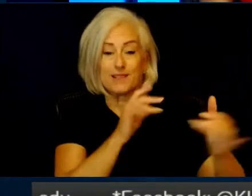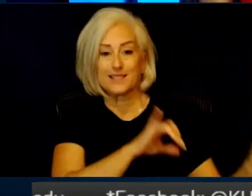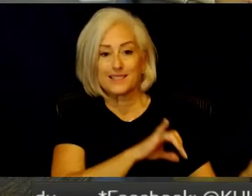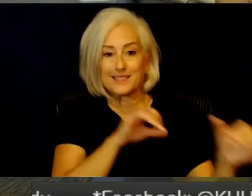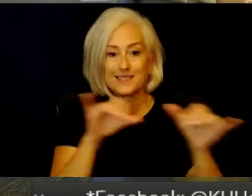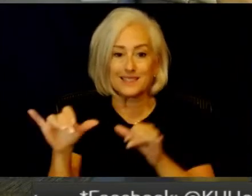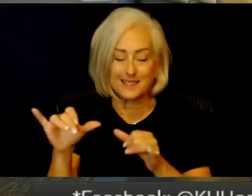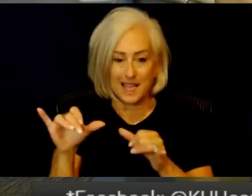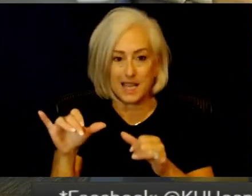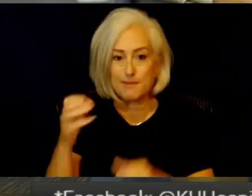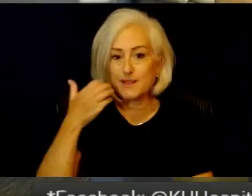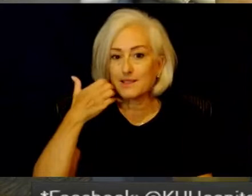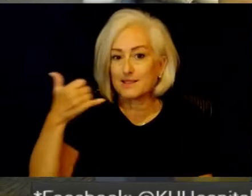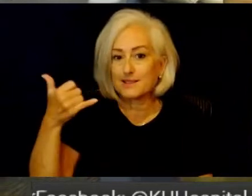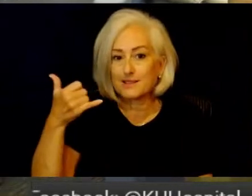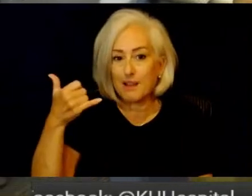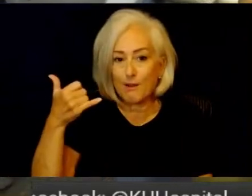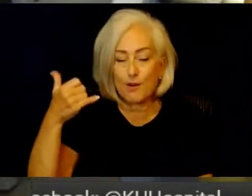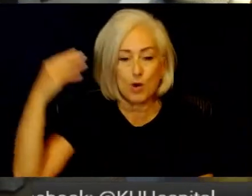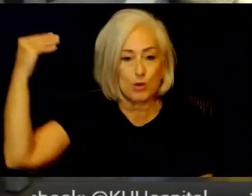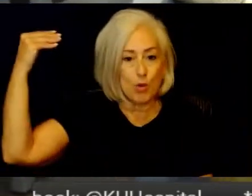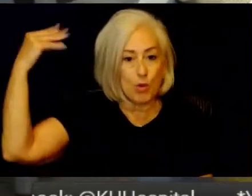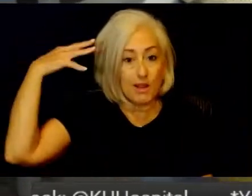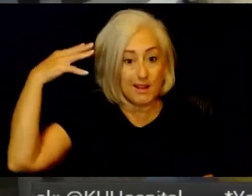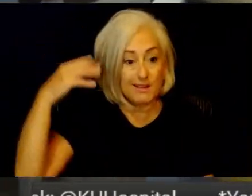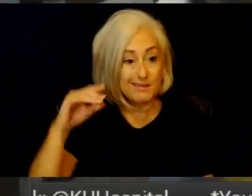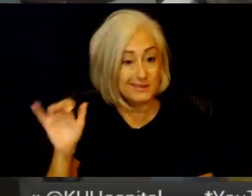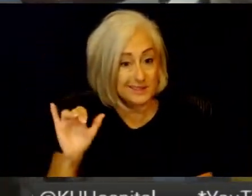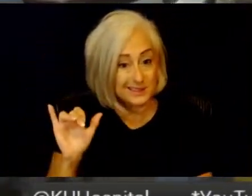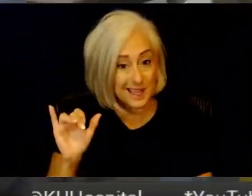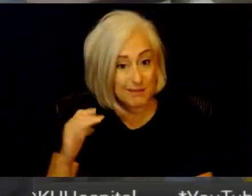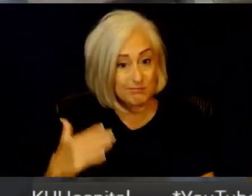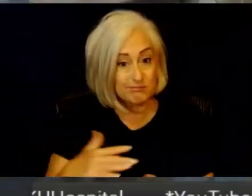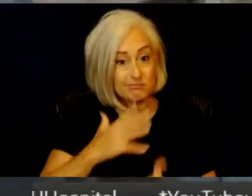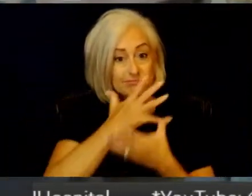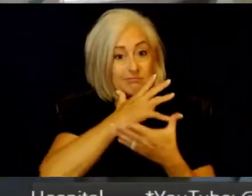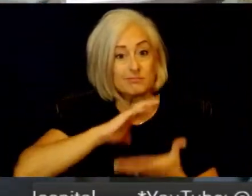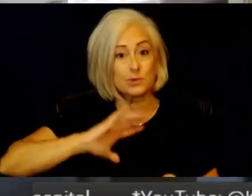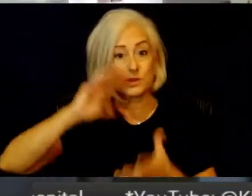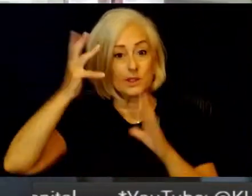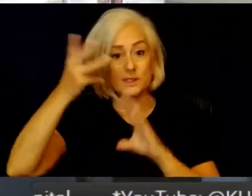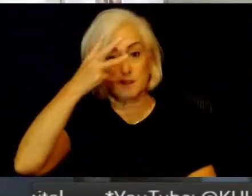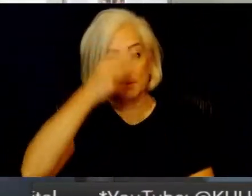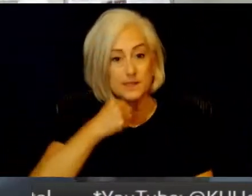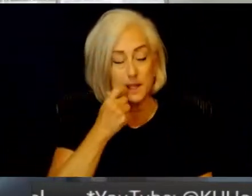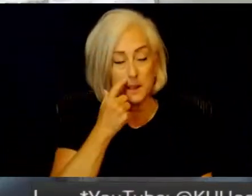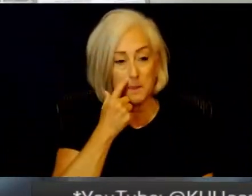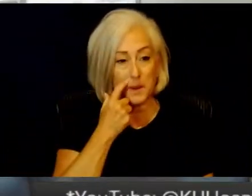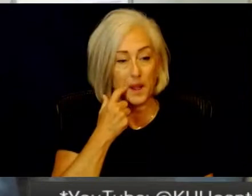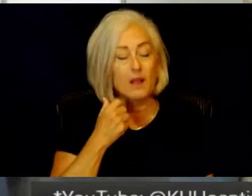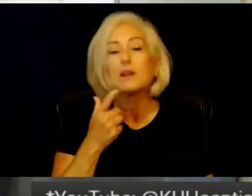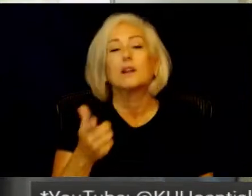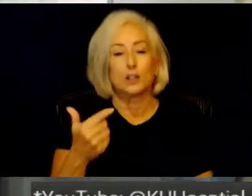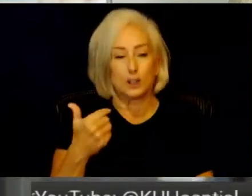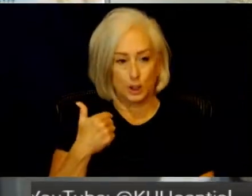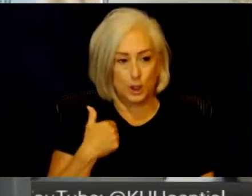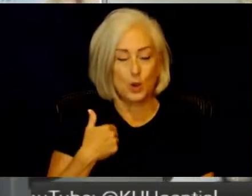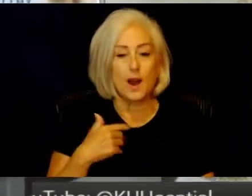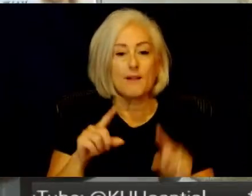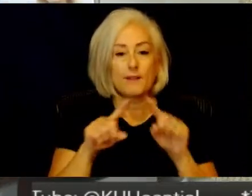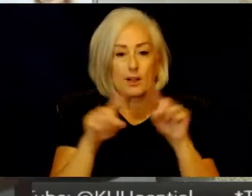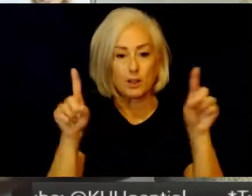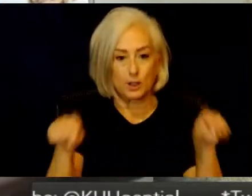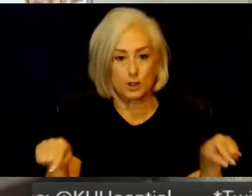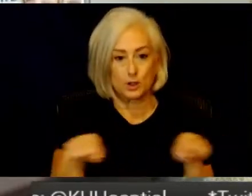So it depends upon the Kindle. If you're using the Kindle with that ink tablet screen which has black letters and a gray